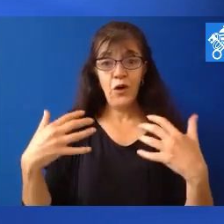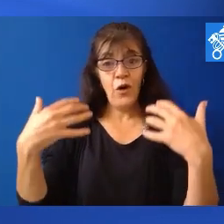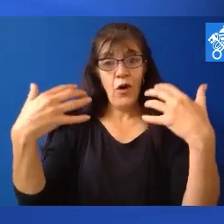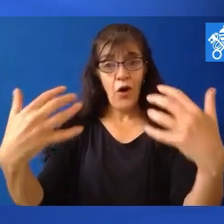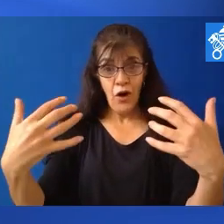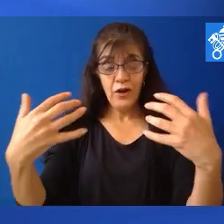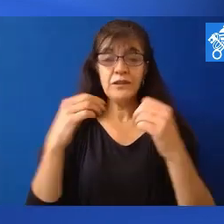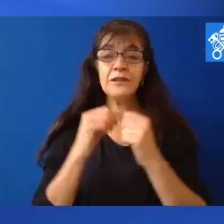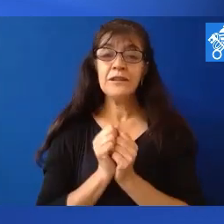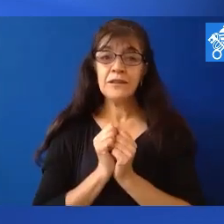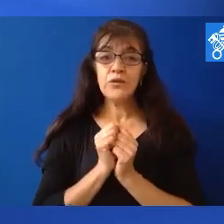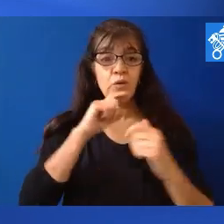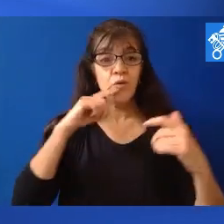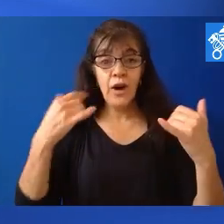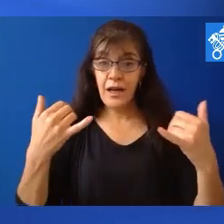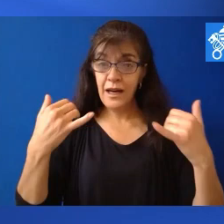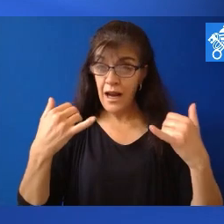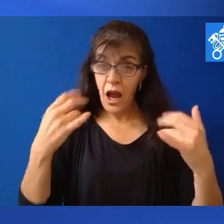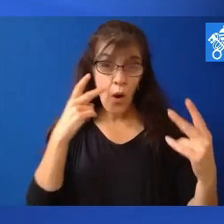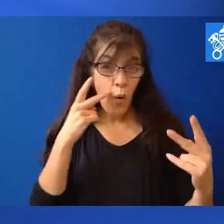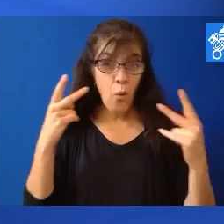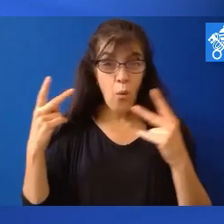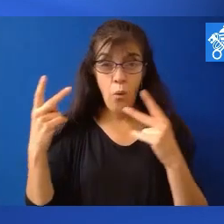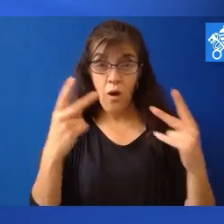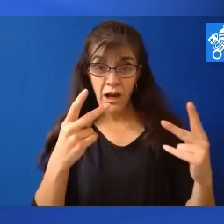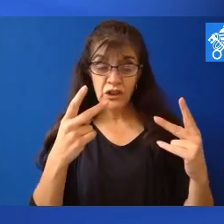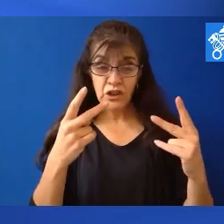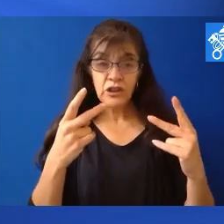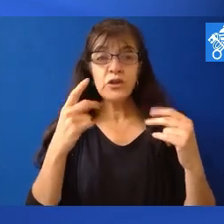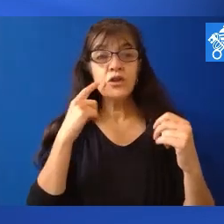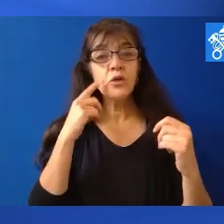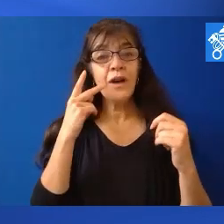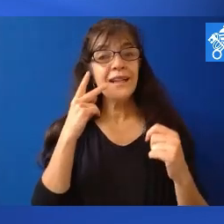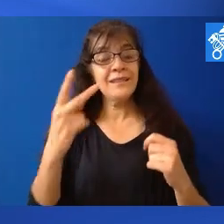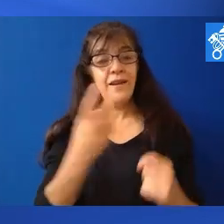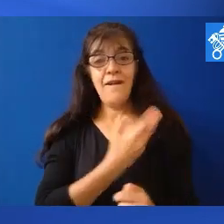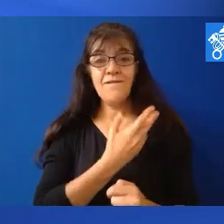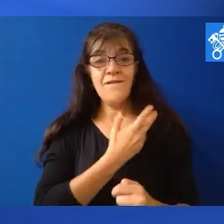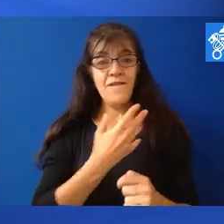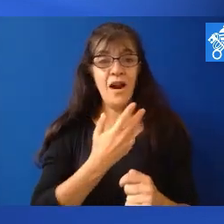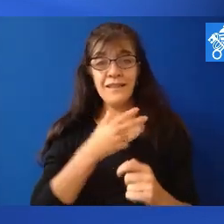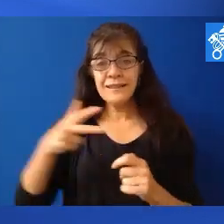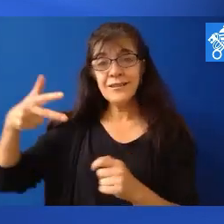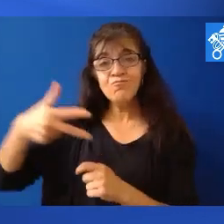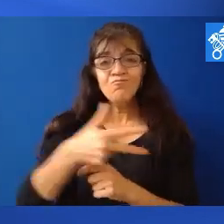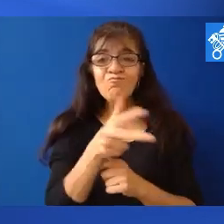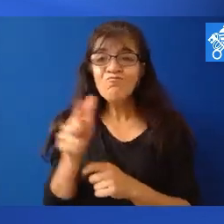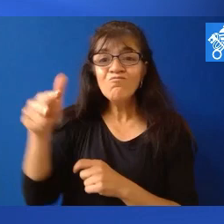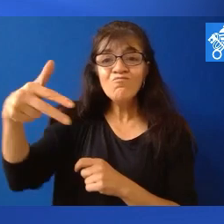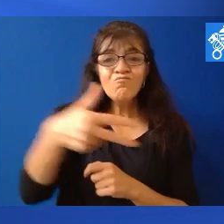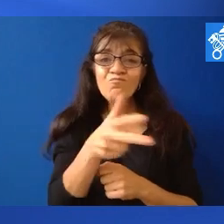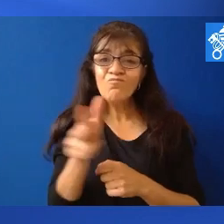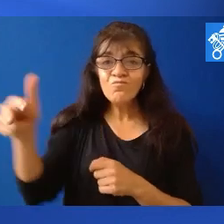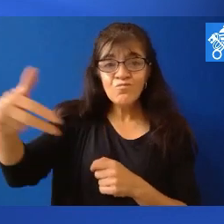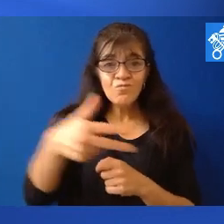Audience. Those of you watching us right now on live TV, Facebook, or YouTube, you are seeing Pope Francis making